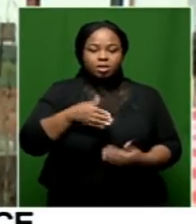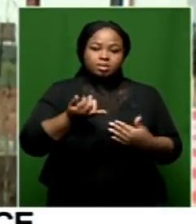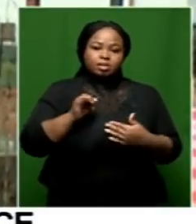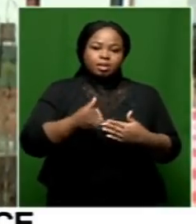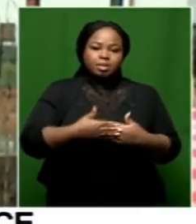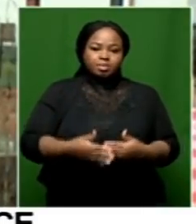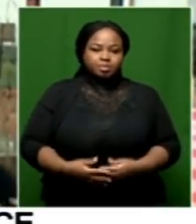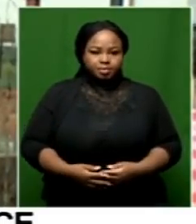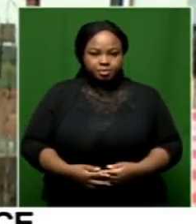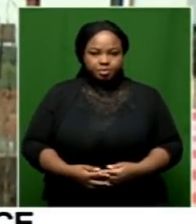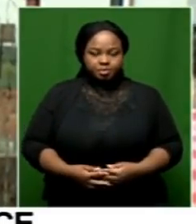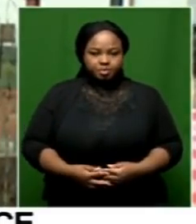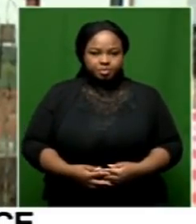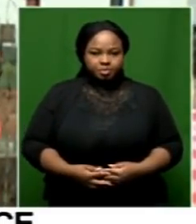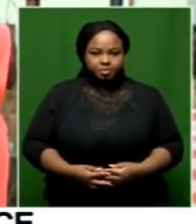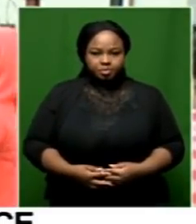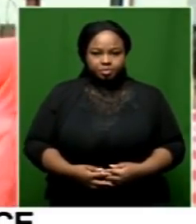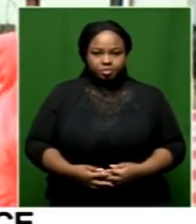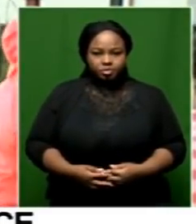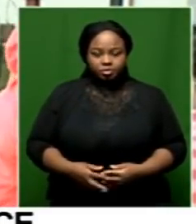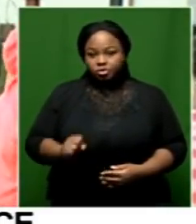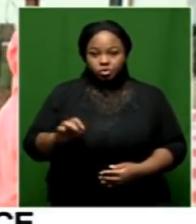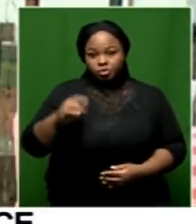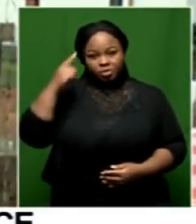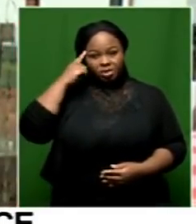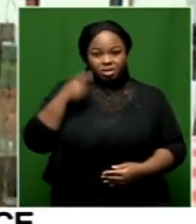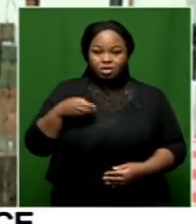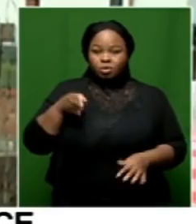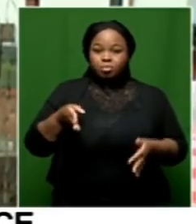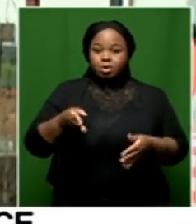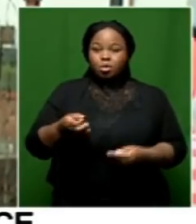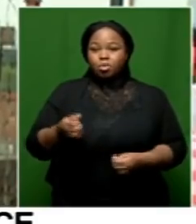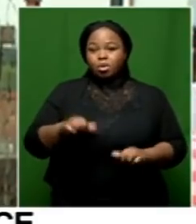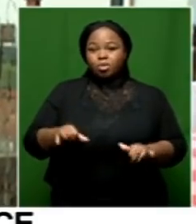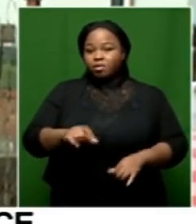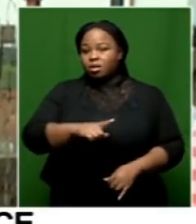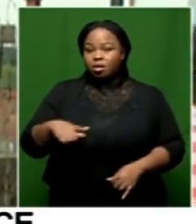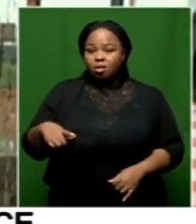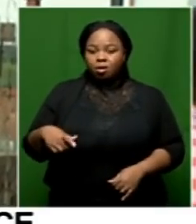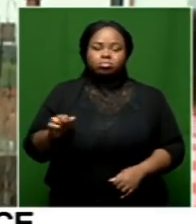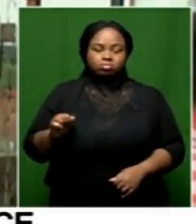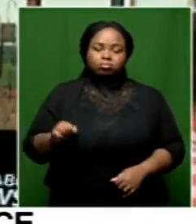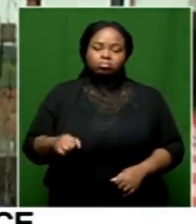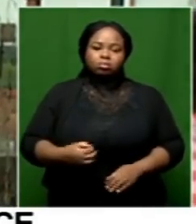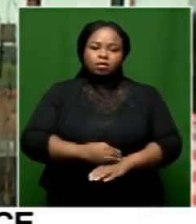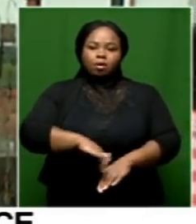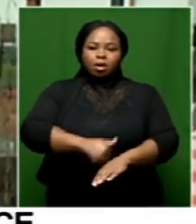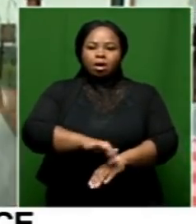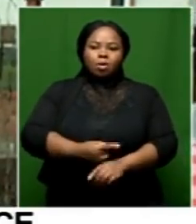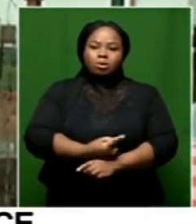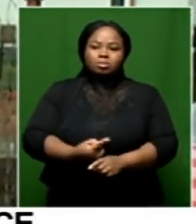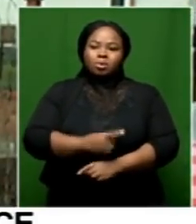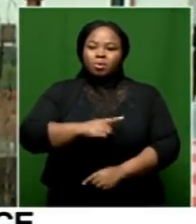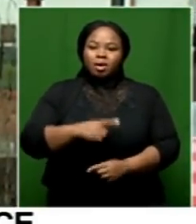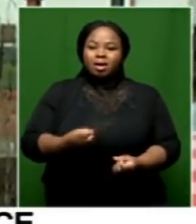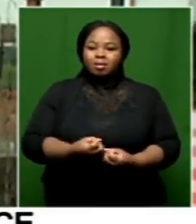ma. So o nana hore le ka nna la ba mona sebaka. E tletla bana go telele haholo hobane di ATM